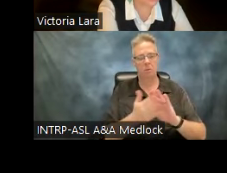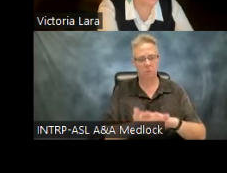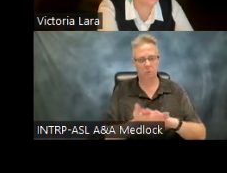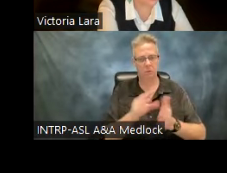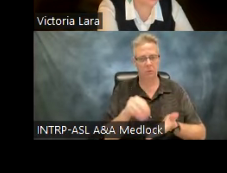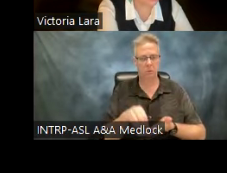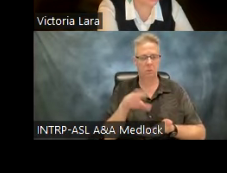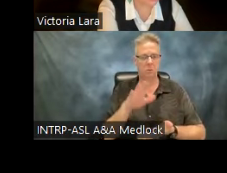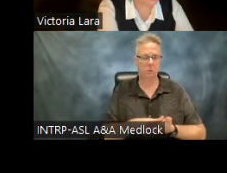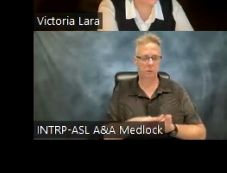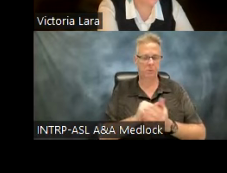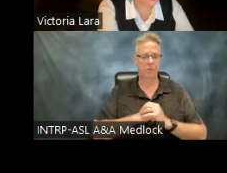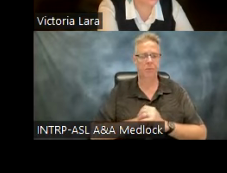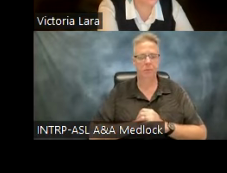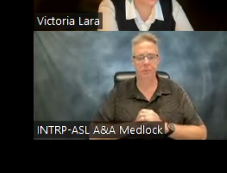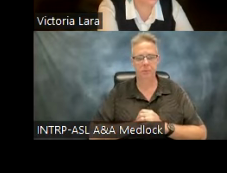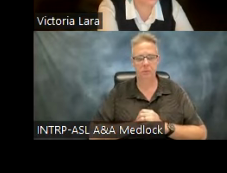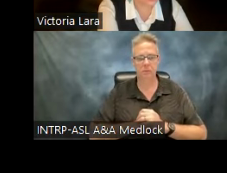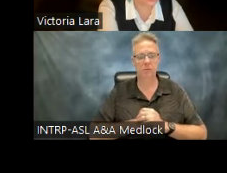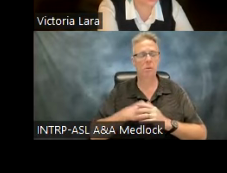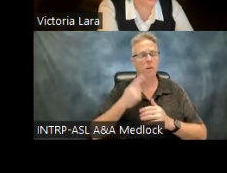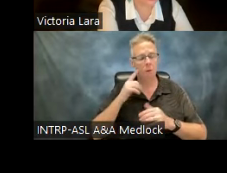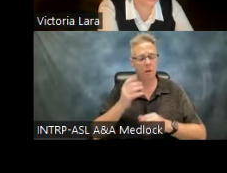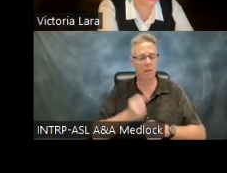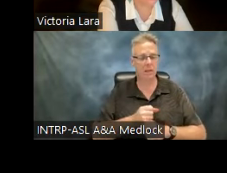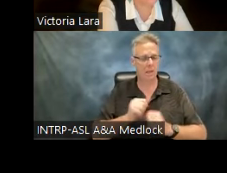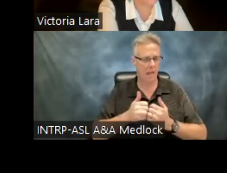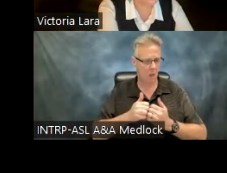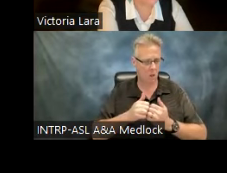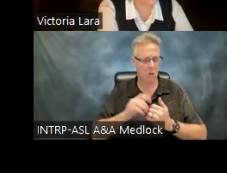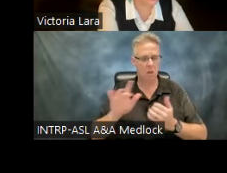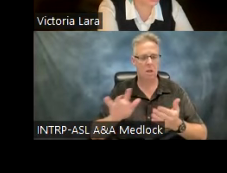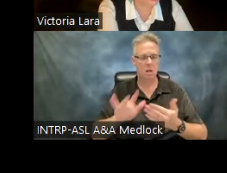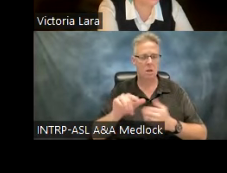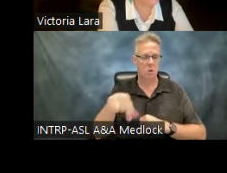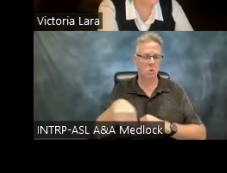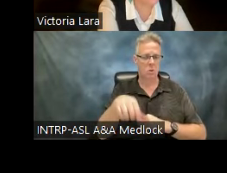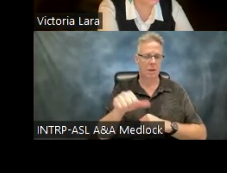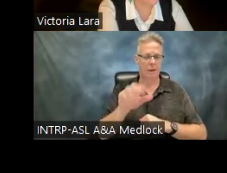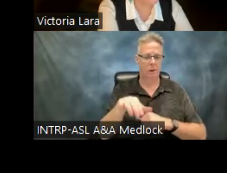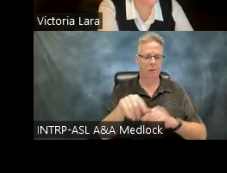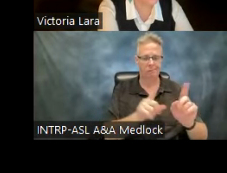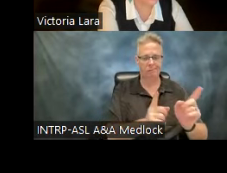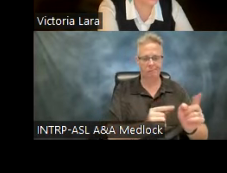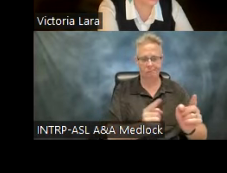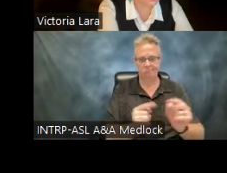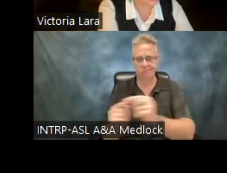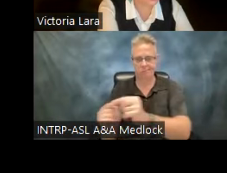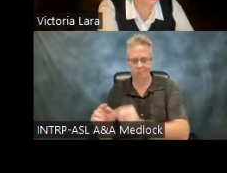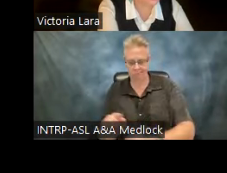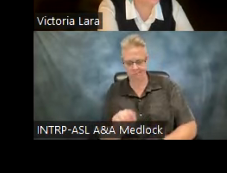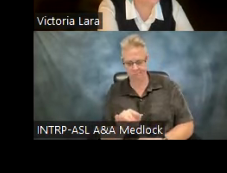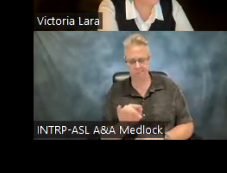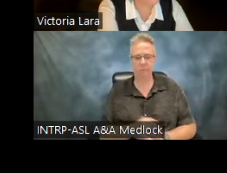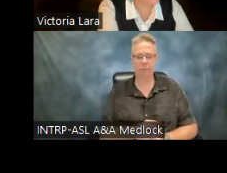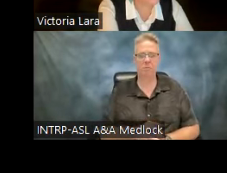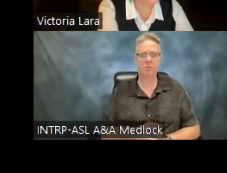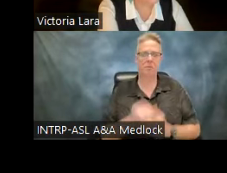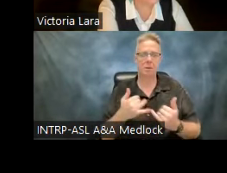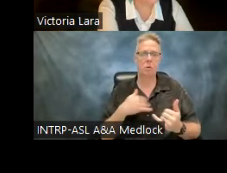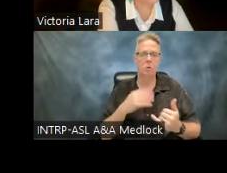the meeting record. To access this feature, just click on the Q&A icon in the middle of your screen. And now I